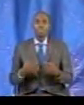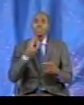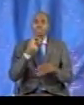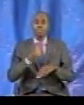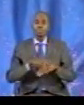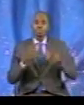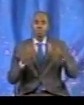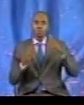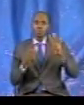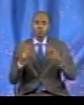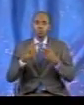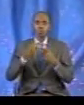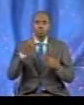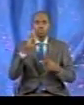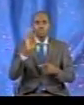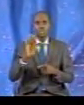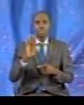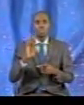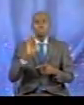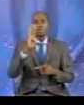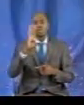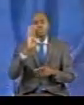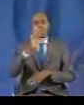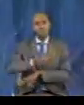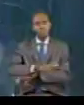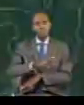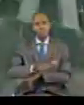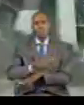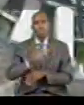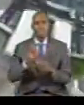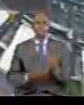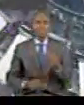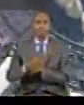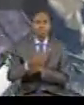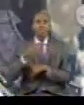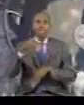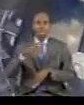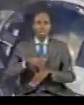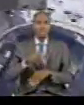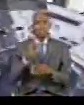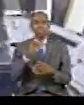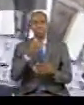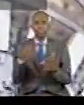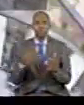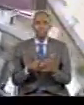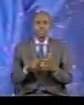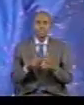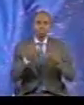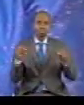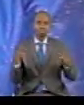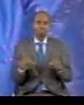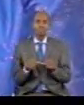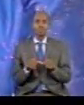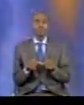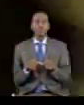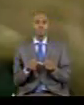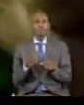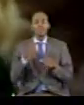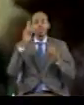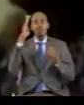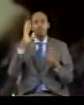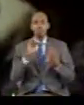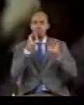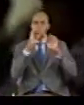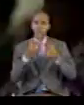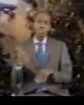the 29th, 5 p.m. every evening at the Bayelsa University Medical University Arena. God bless you. It's